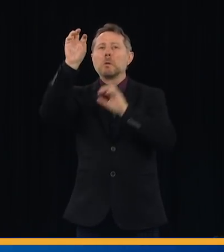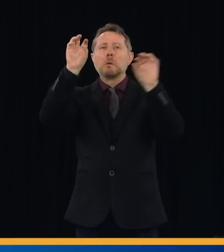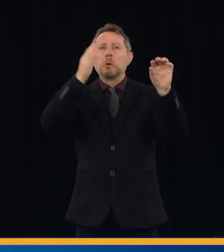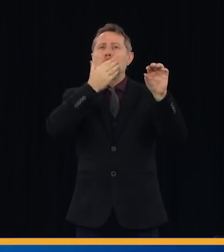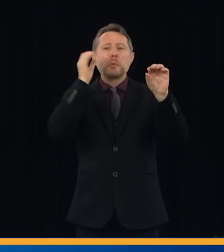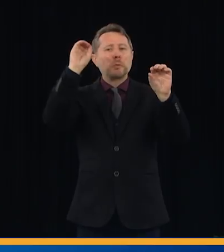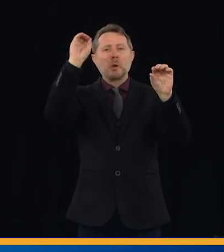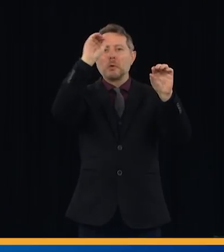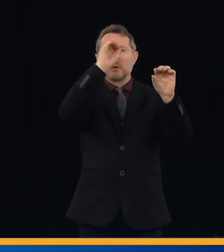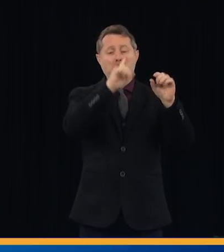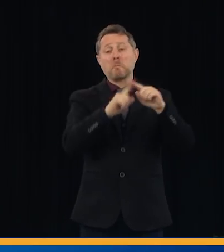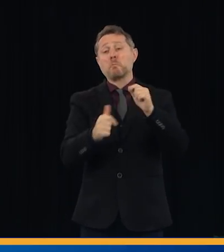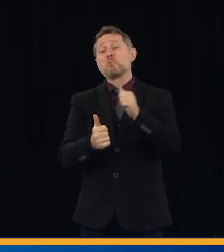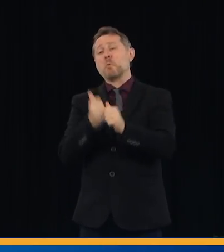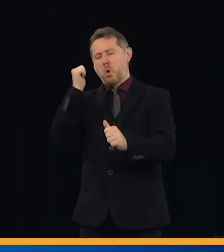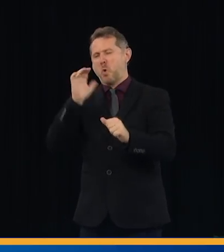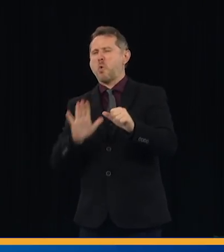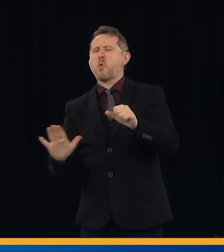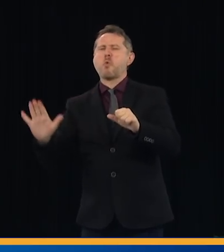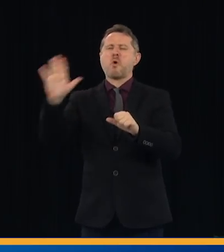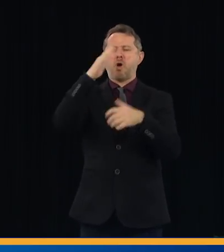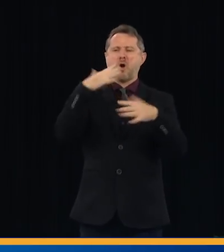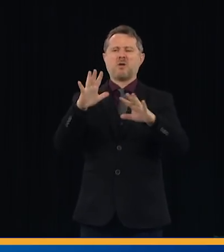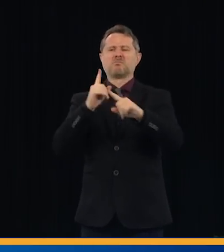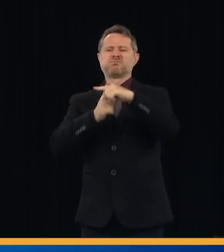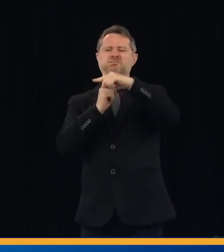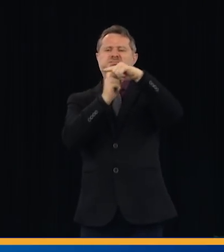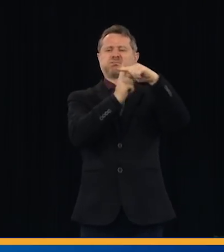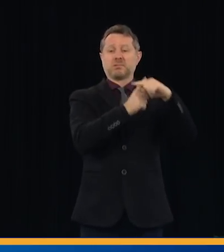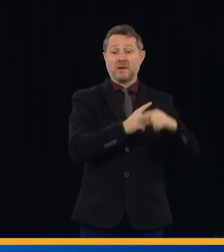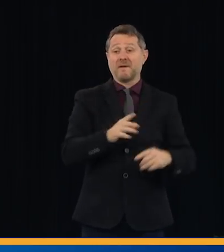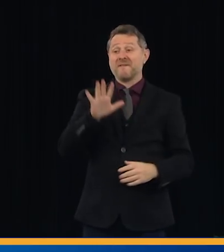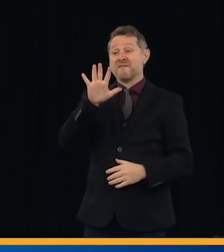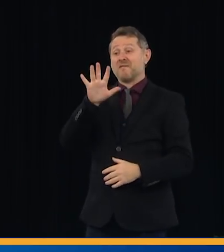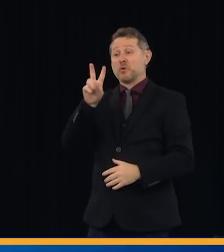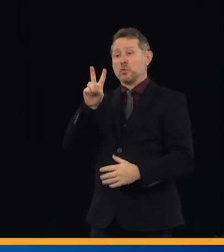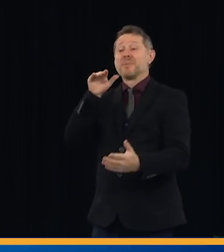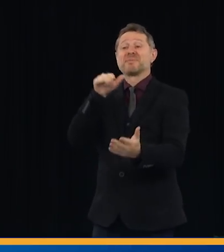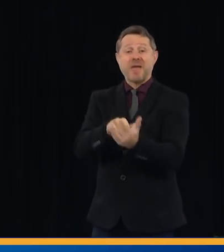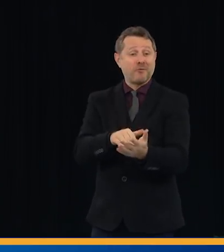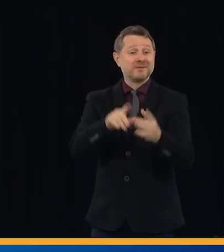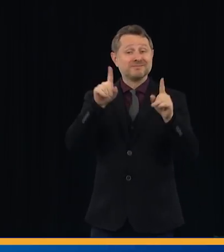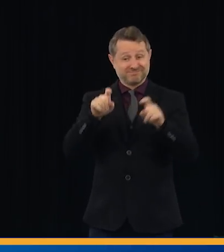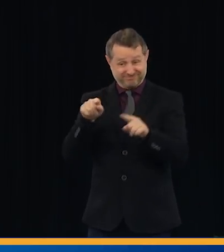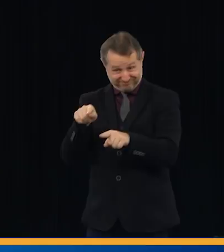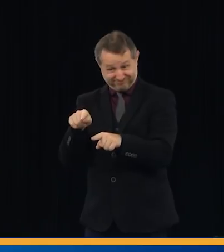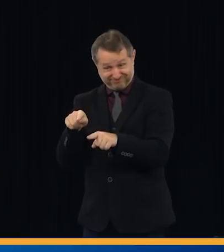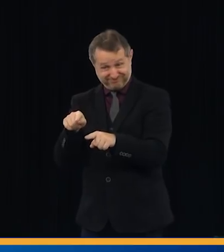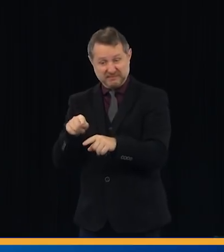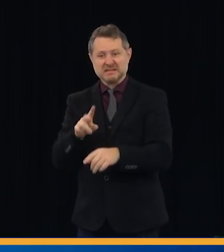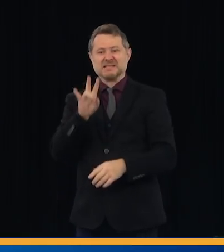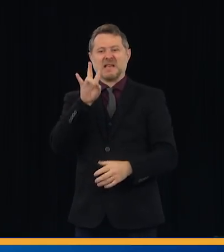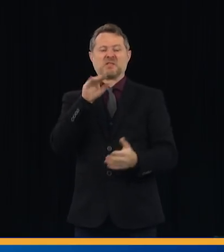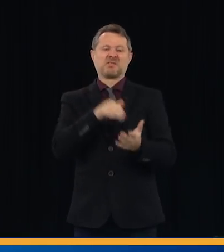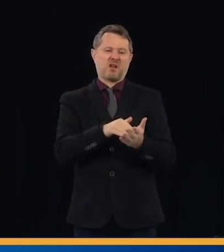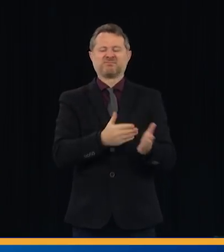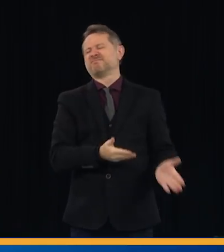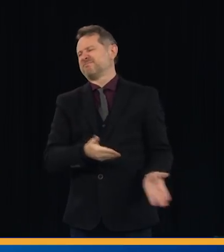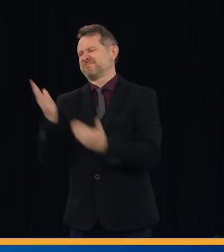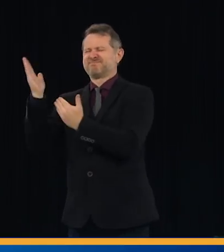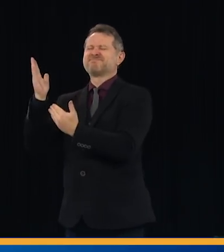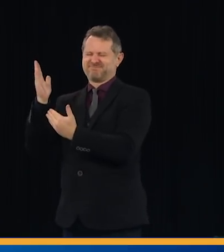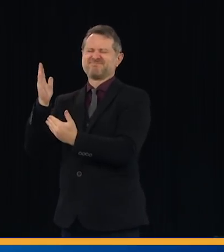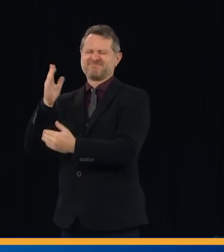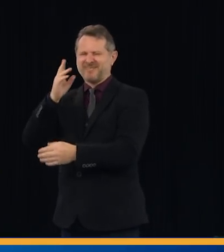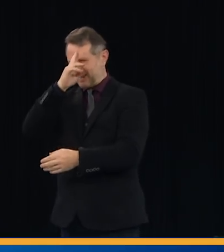tests. This is the summary: 52,000 people tested, 7,000 currently hospitalized, 1,700